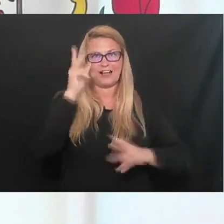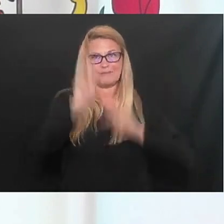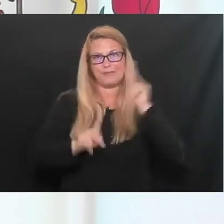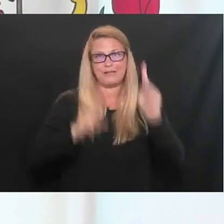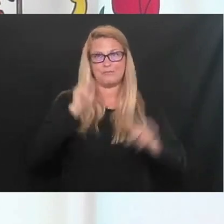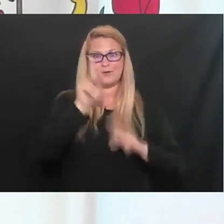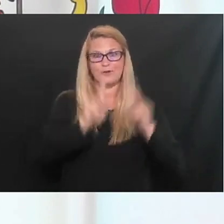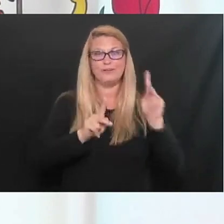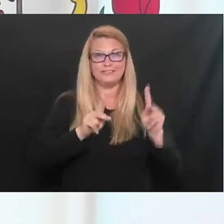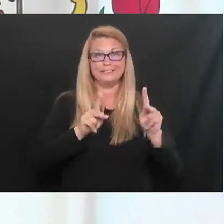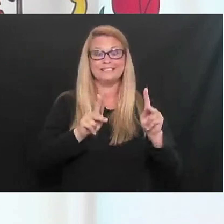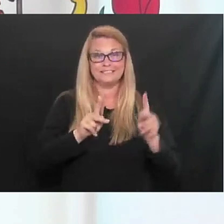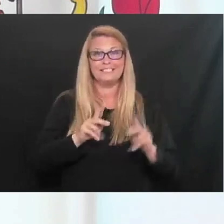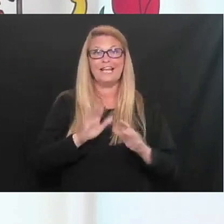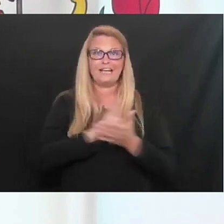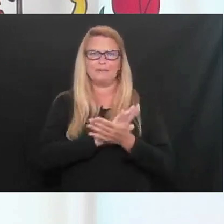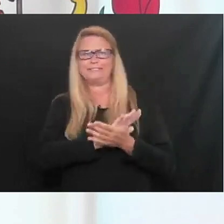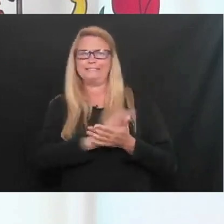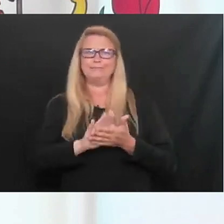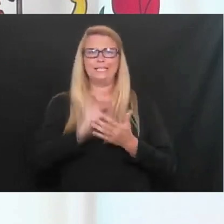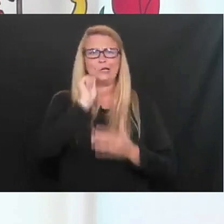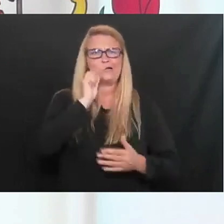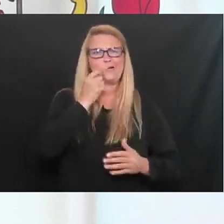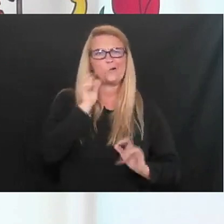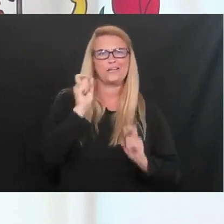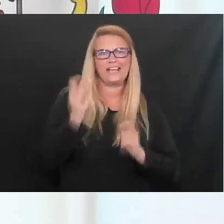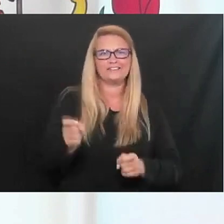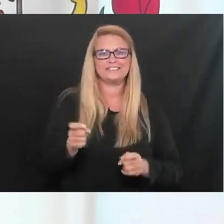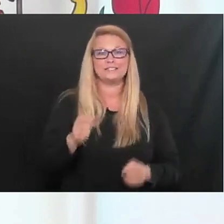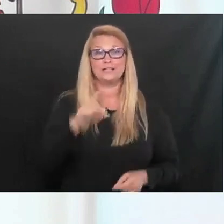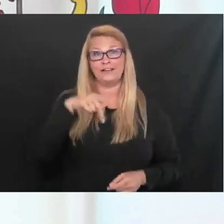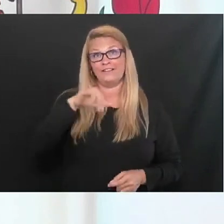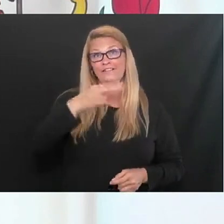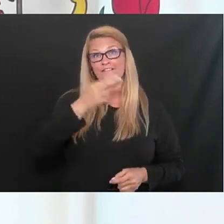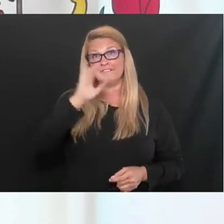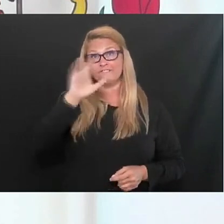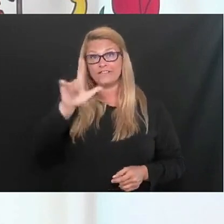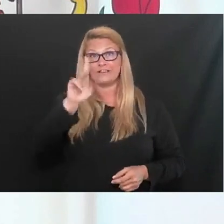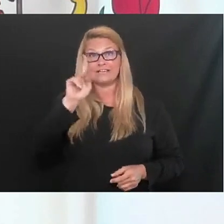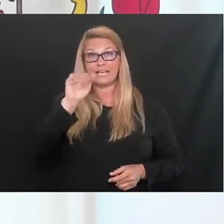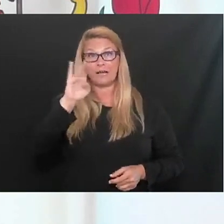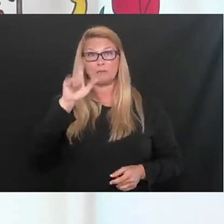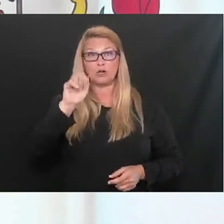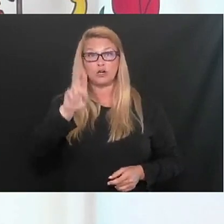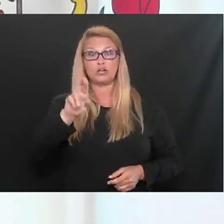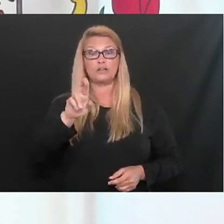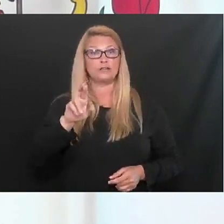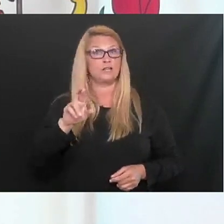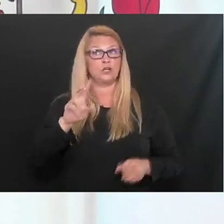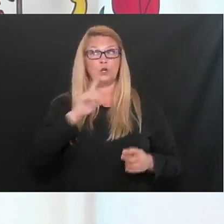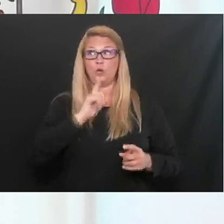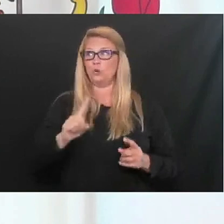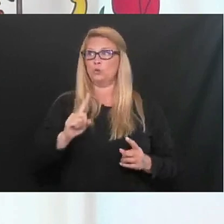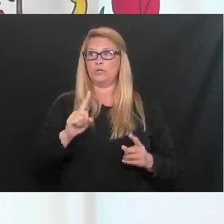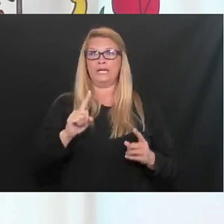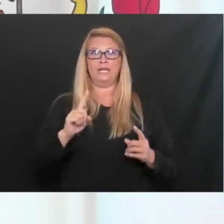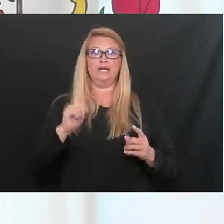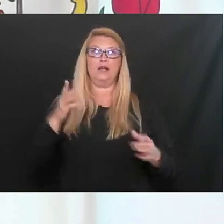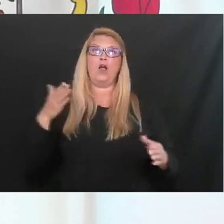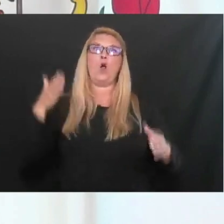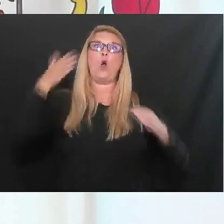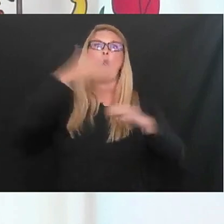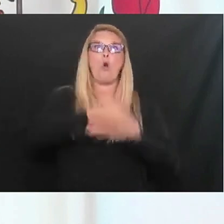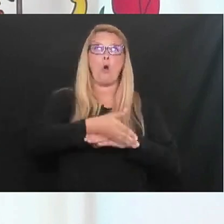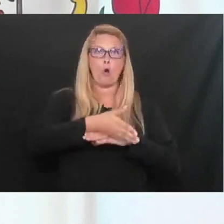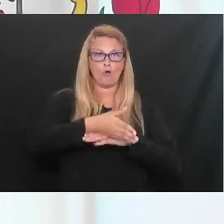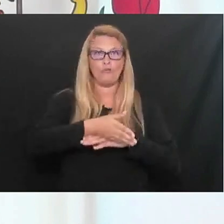really neat stuff. And one thing that Phil Cavler is exactly right about, it's way beyond hundreds of thousands.